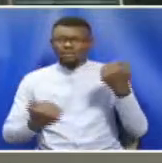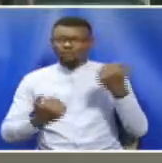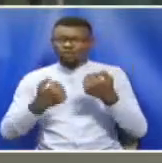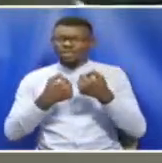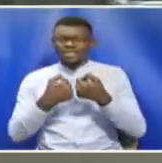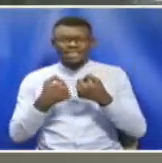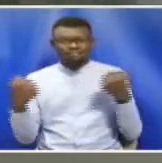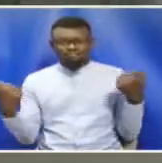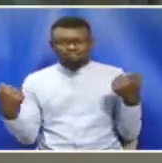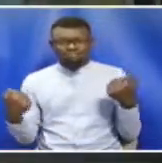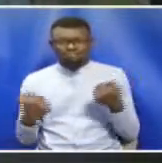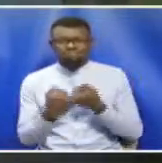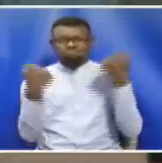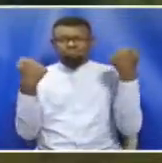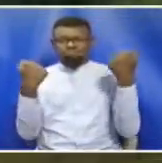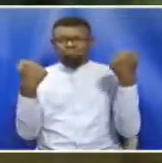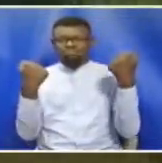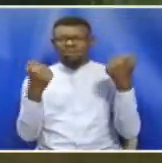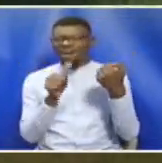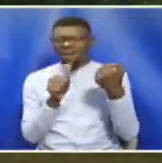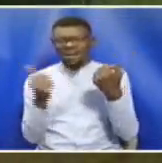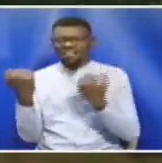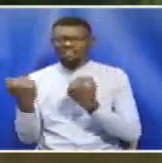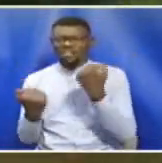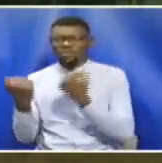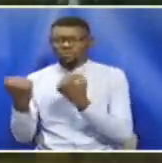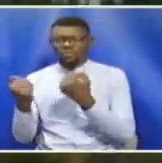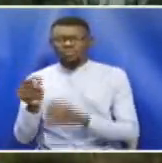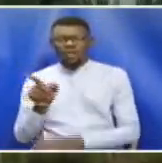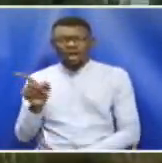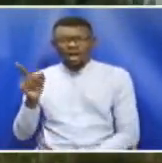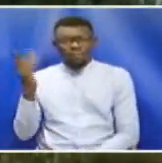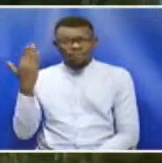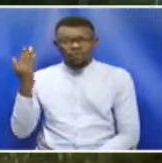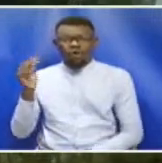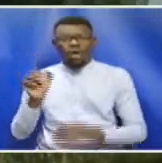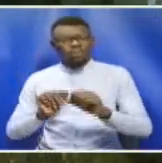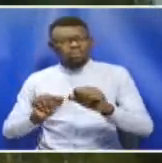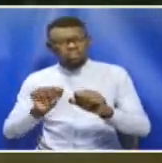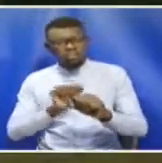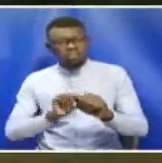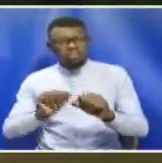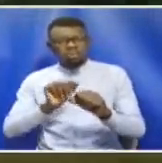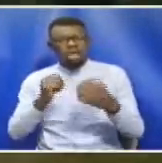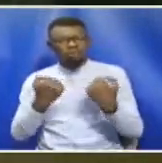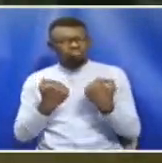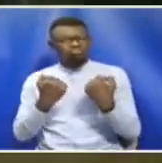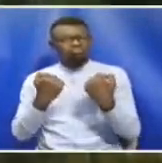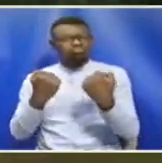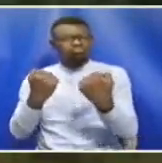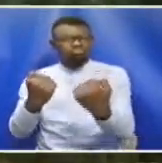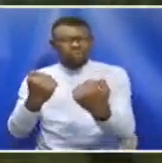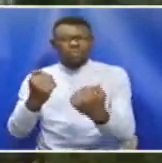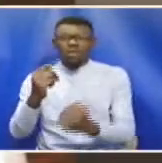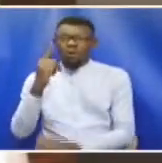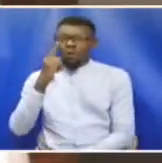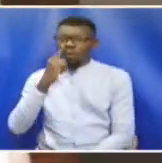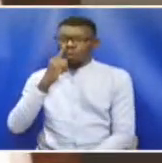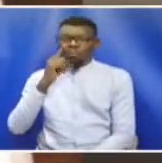collision with another vehicle. The MP was driving back to his political base in the Kisii